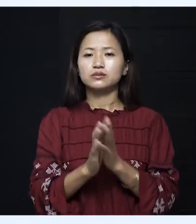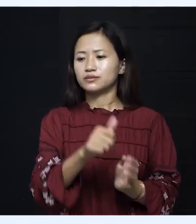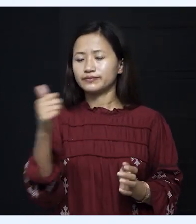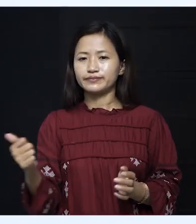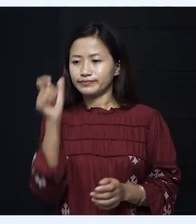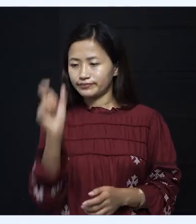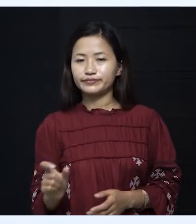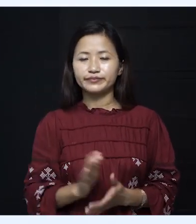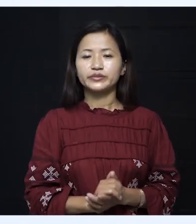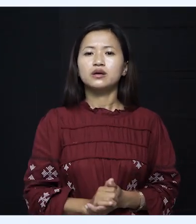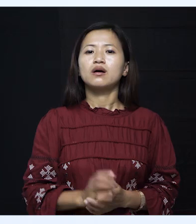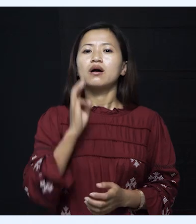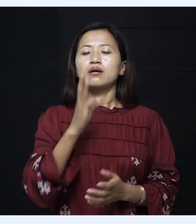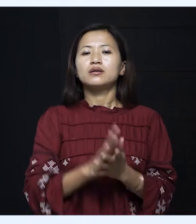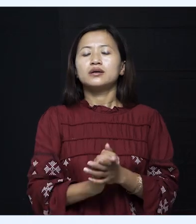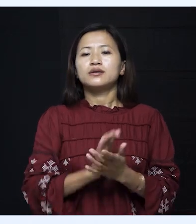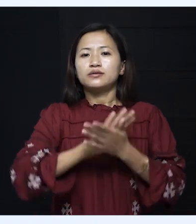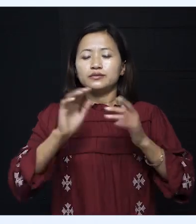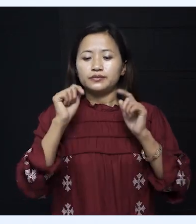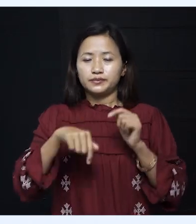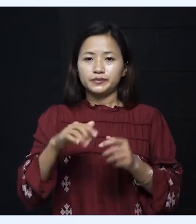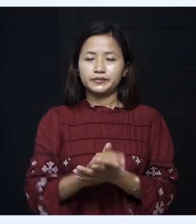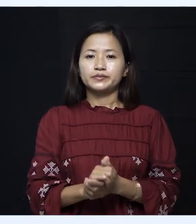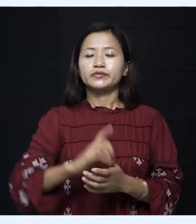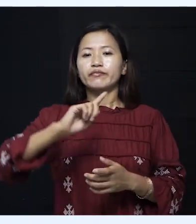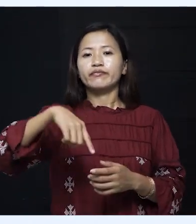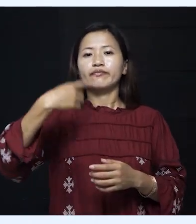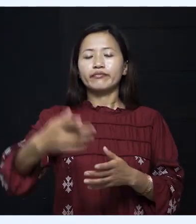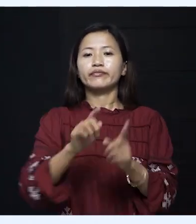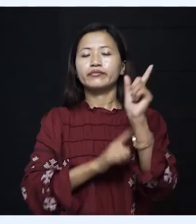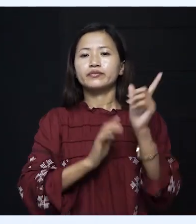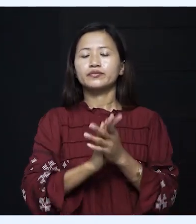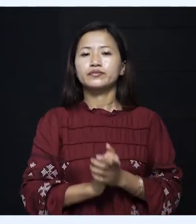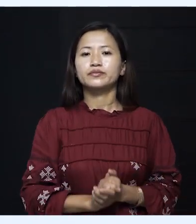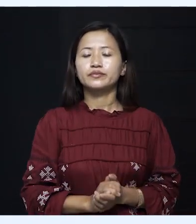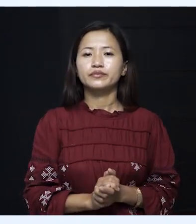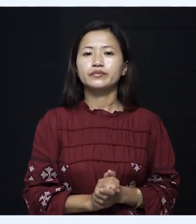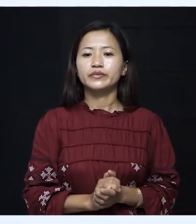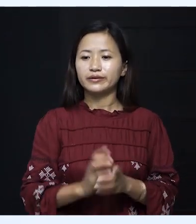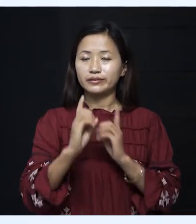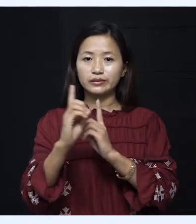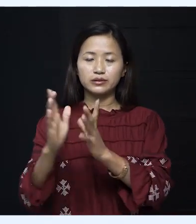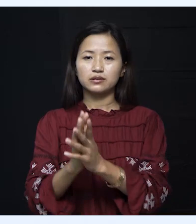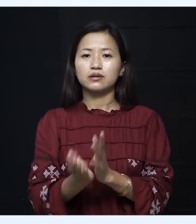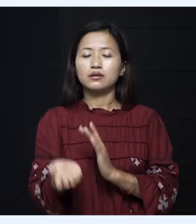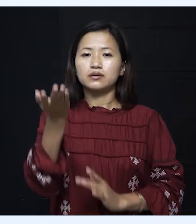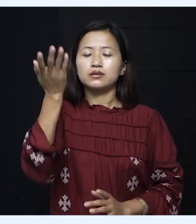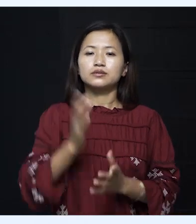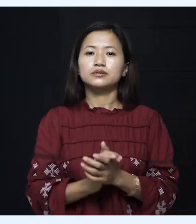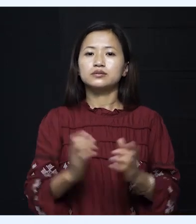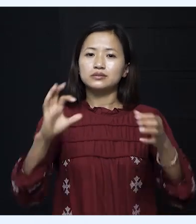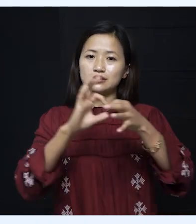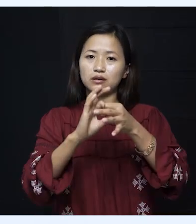and saying that I will have finished the book by this time next year. So again, by this time, leading up to making